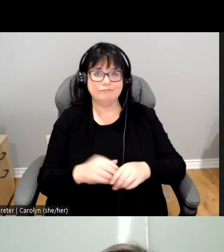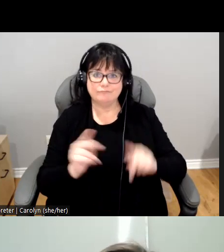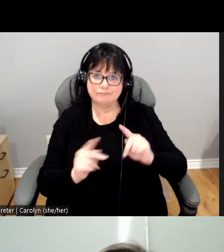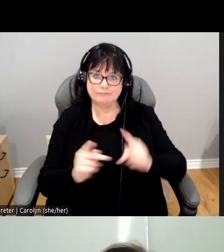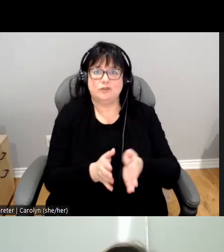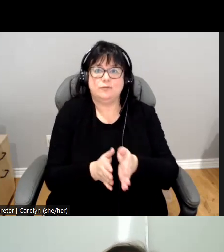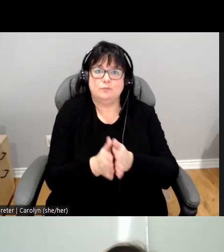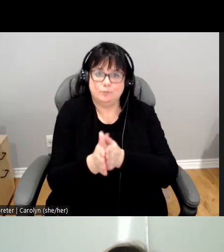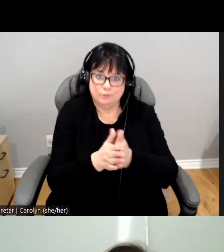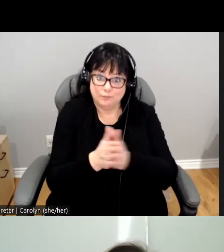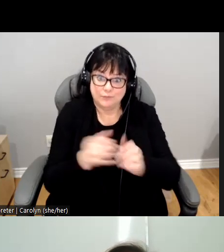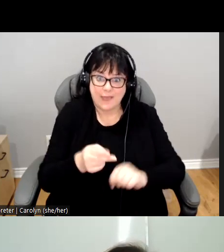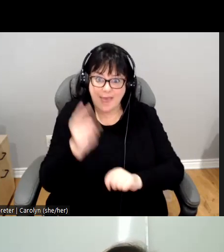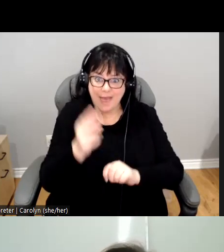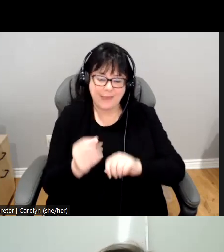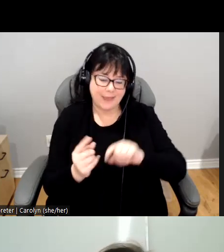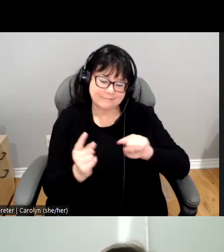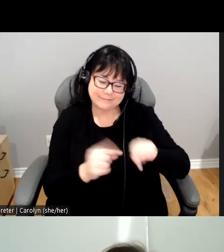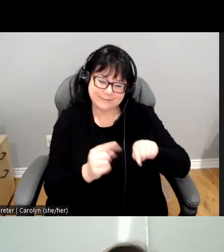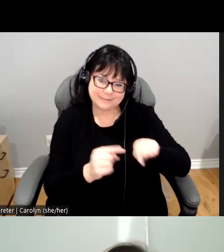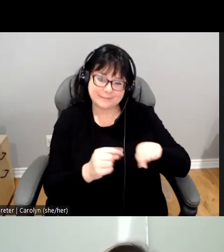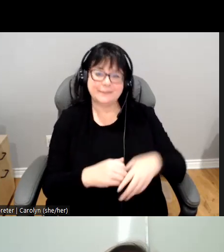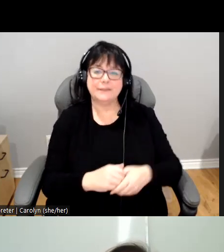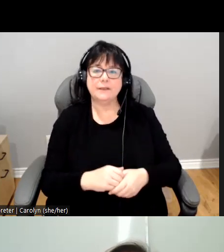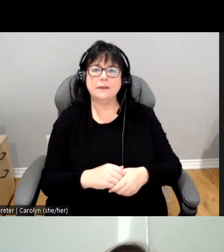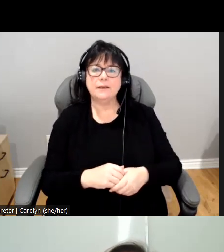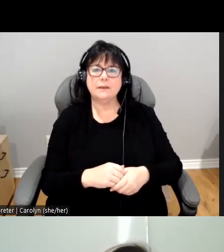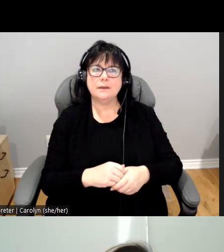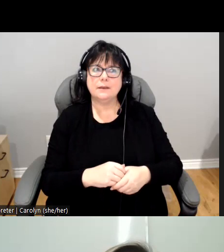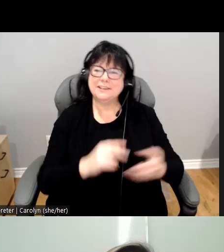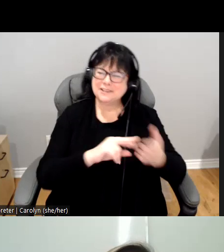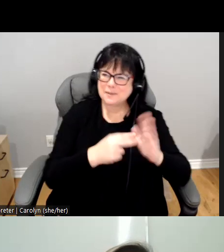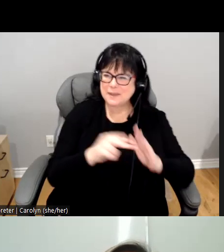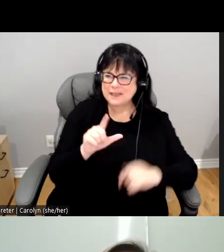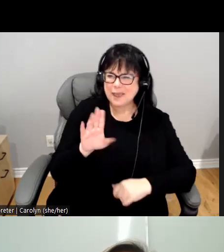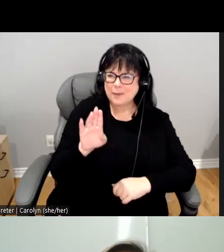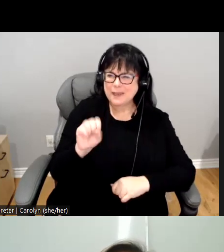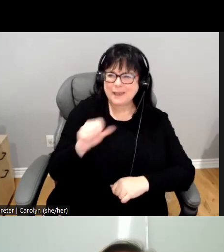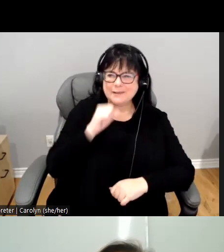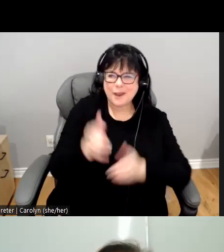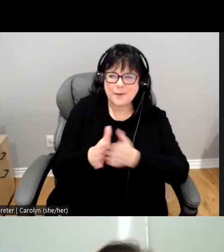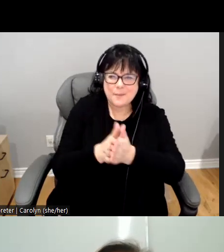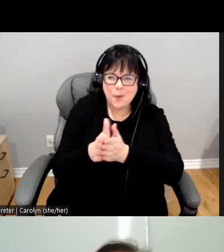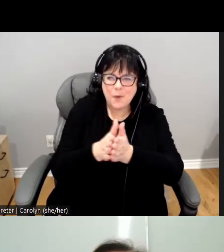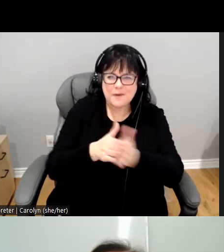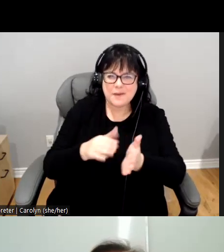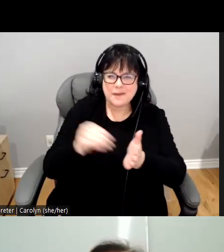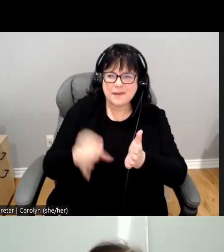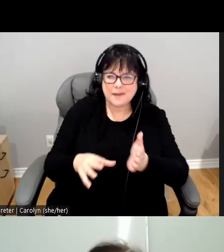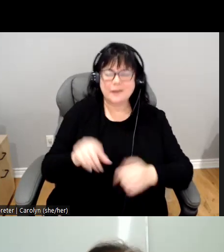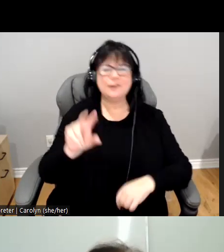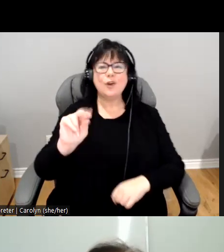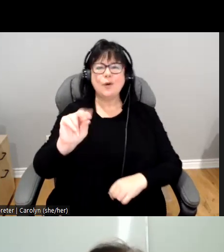is amazing. And it's not that LBS learners aren't motivated, but just the difference in the number of people who are motivated